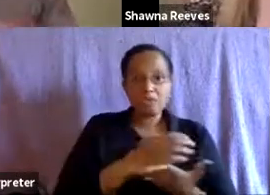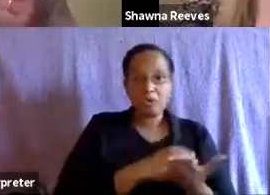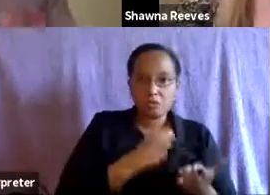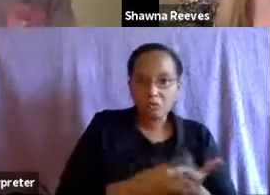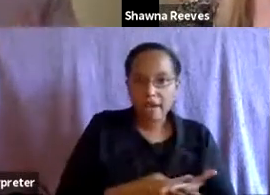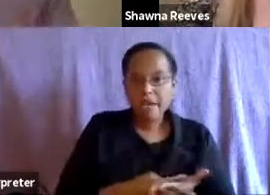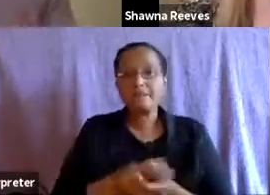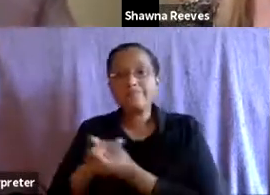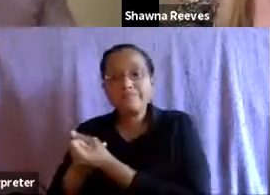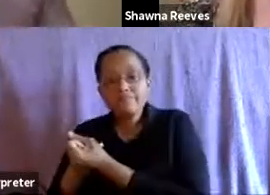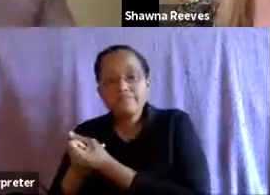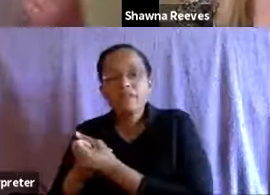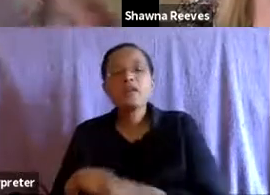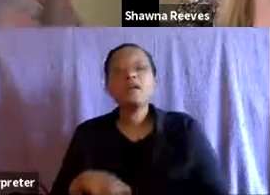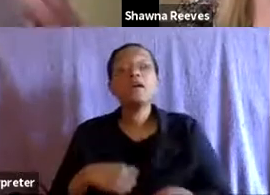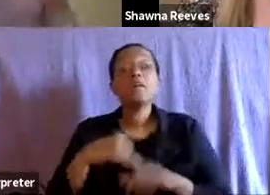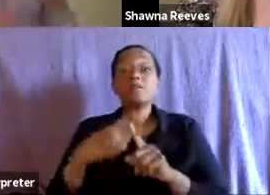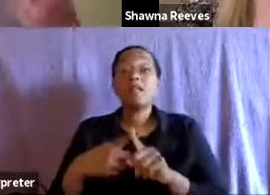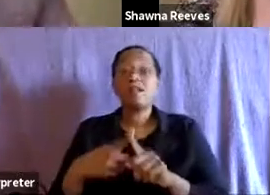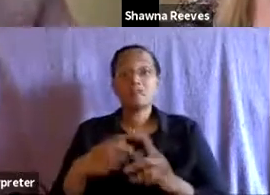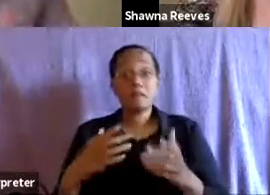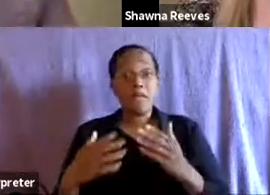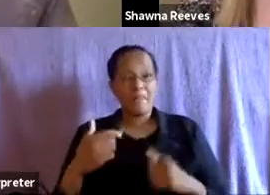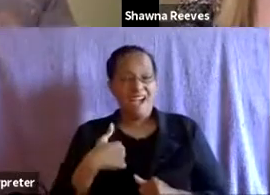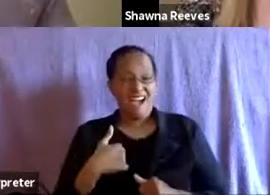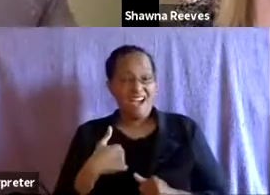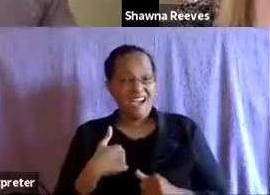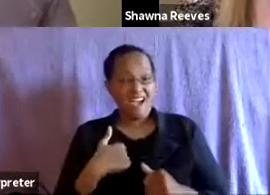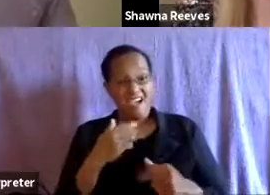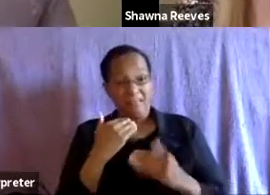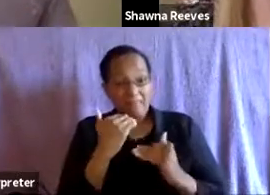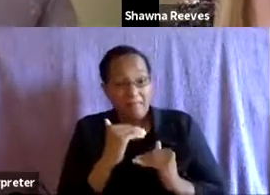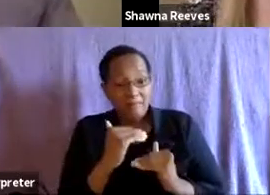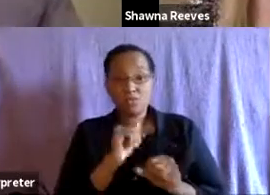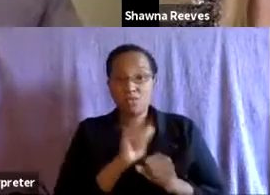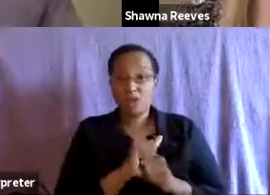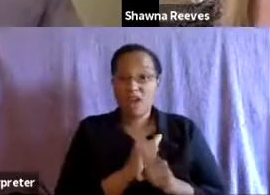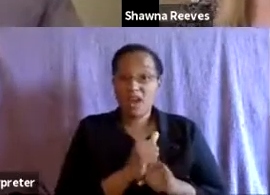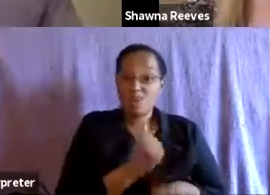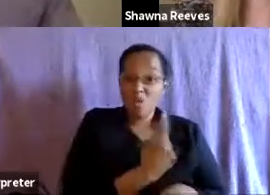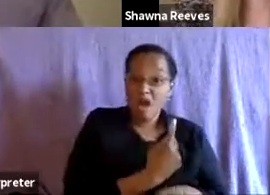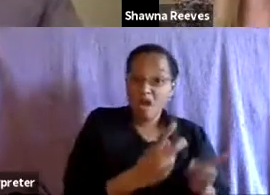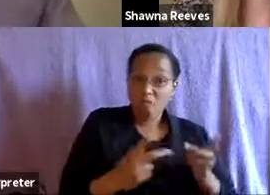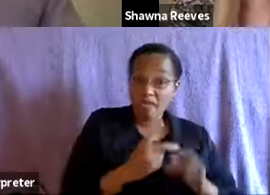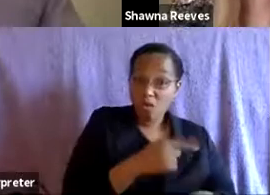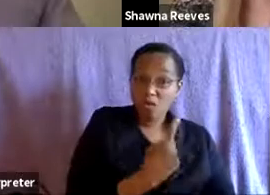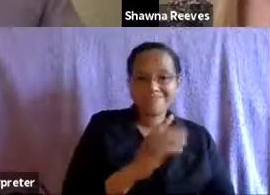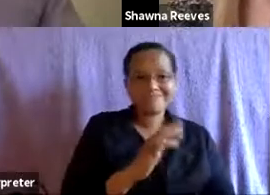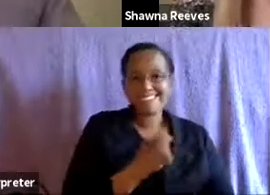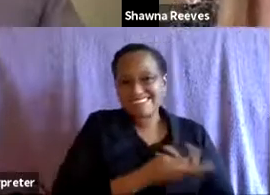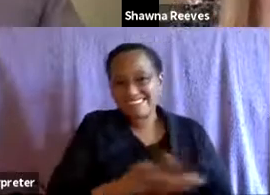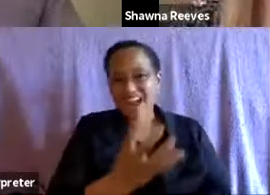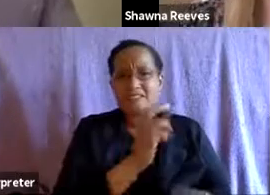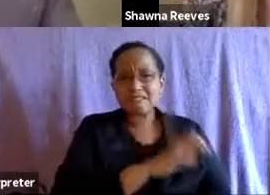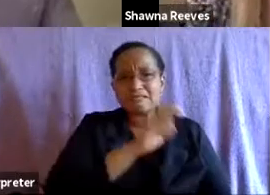leave, and your family, multiple generations of your family are depending on you